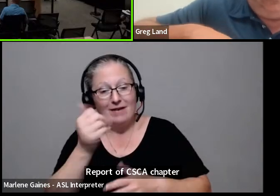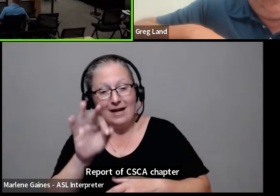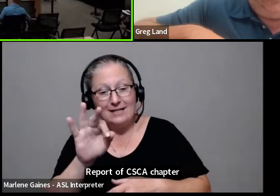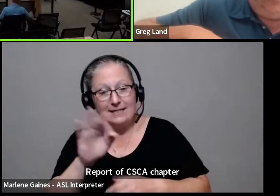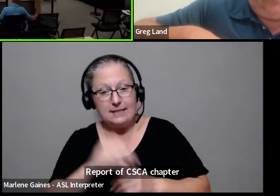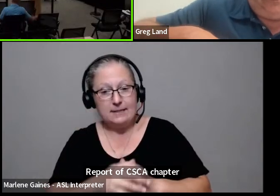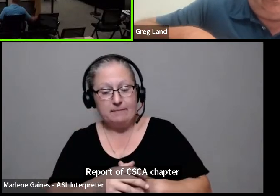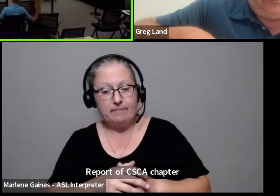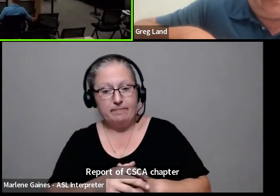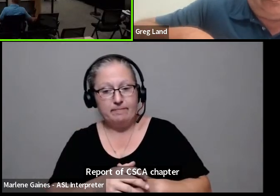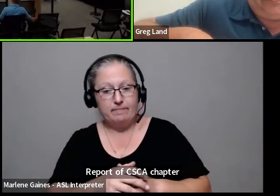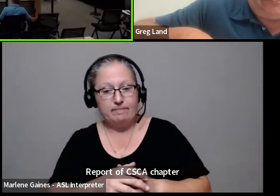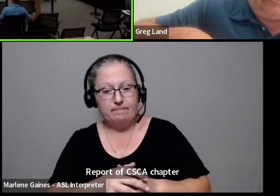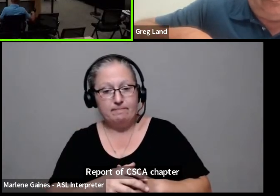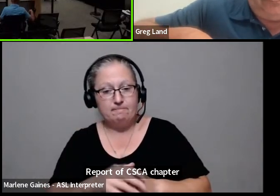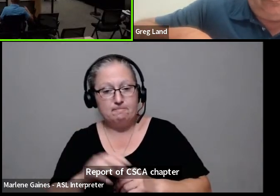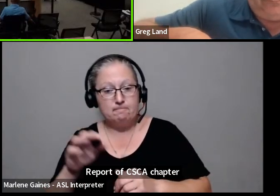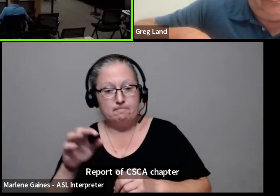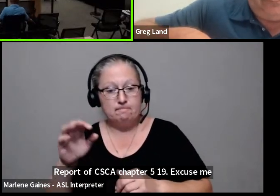me.